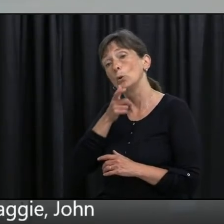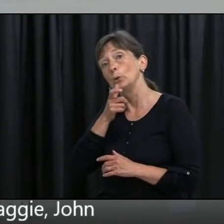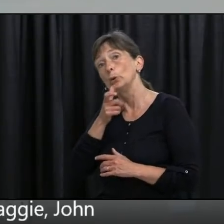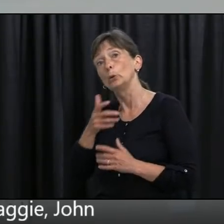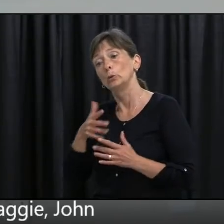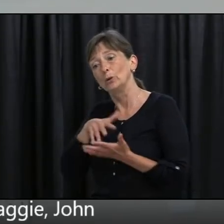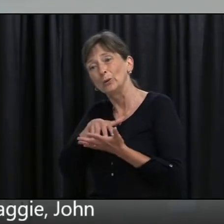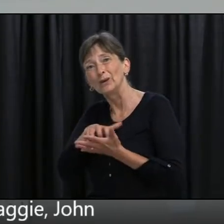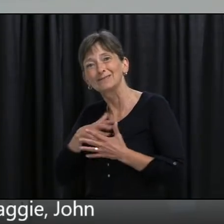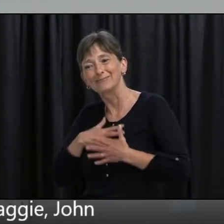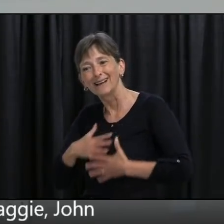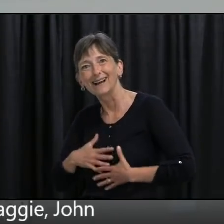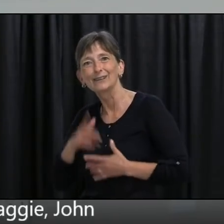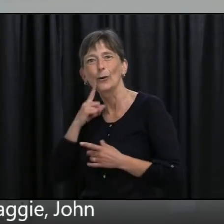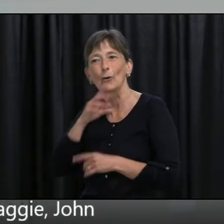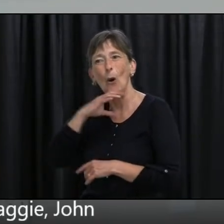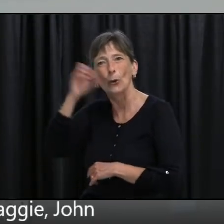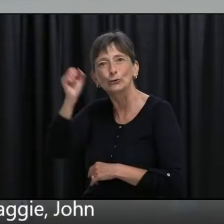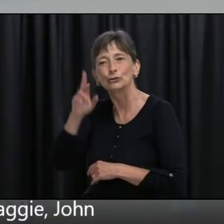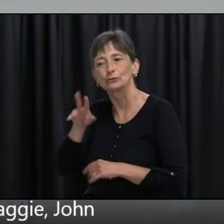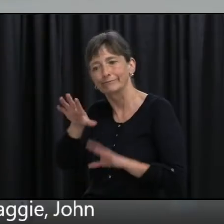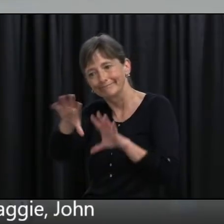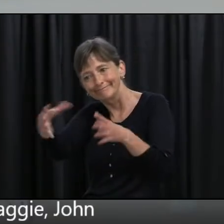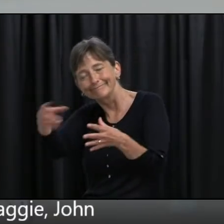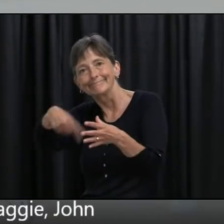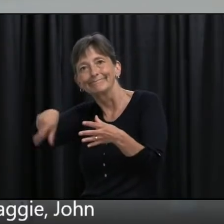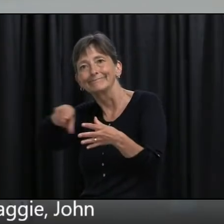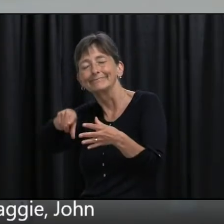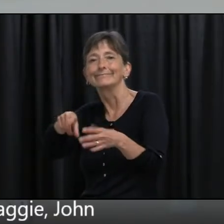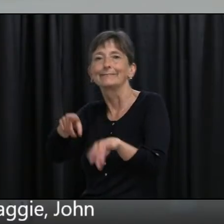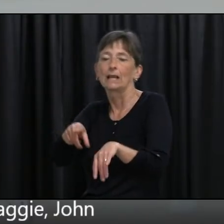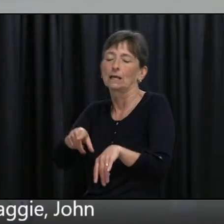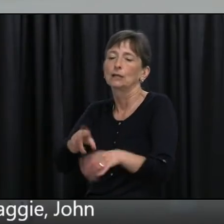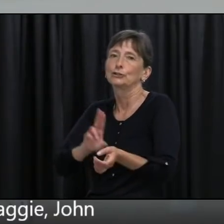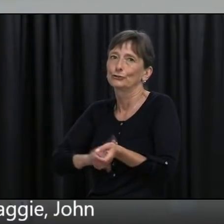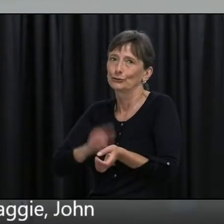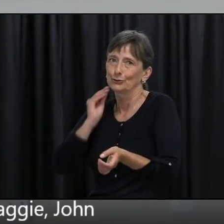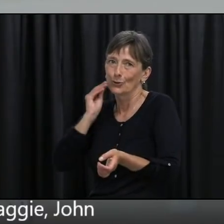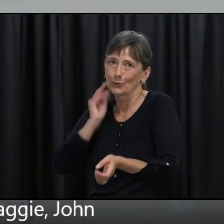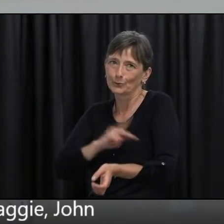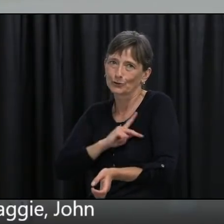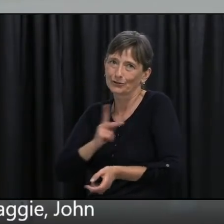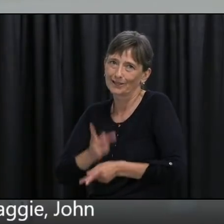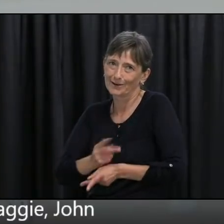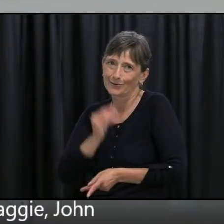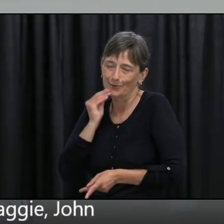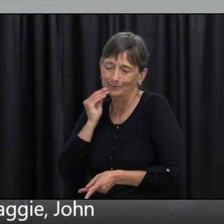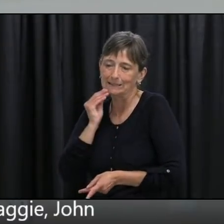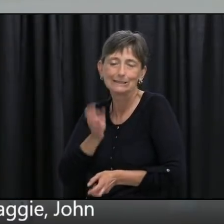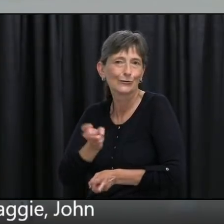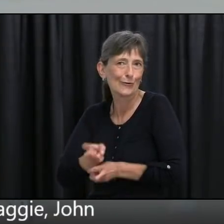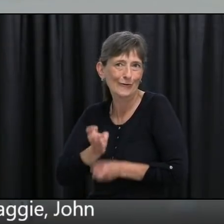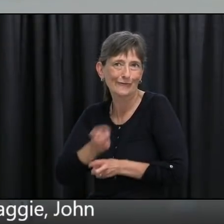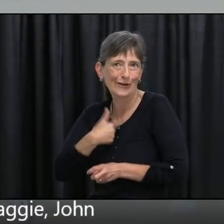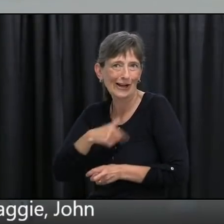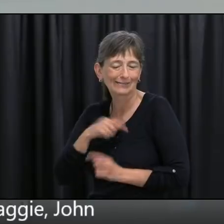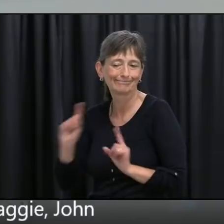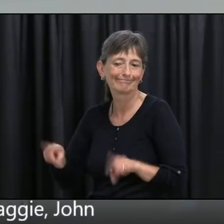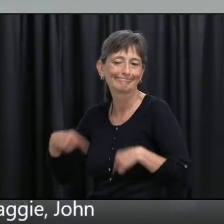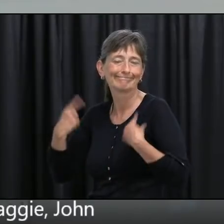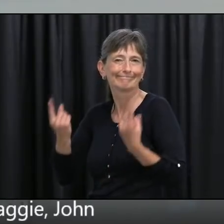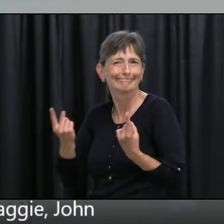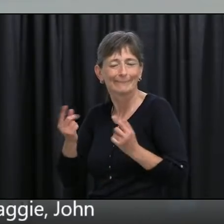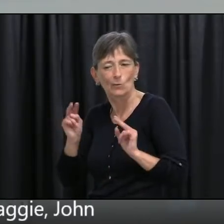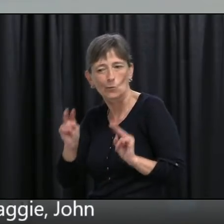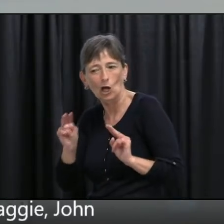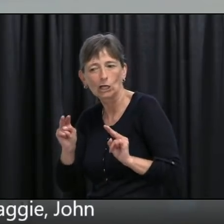around long-term care facilities. And visiting in general has been the hardest thing we have had to manage over the course of this